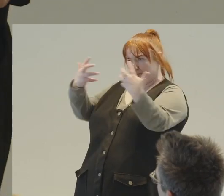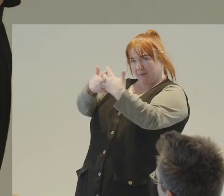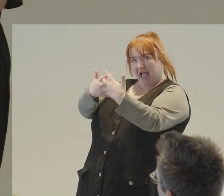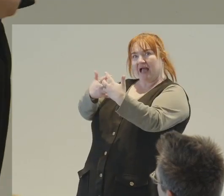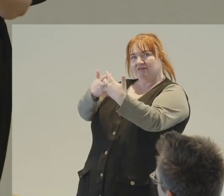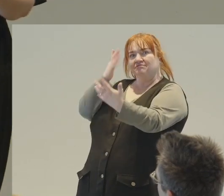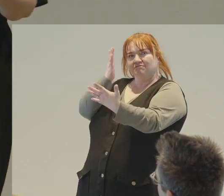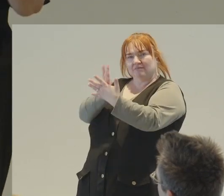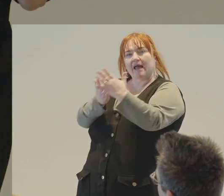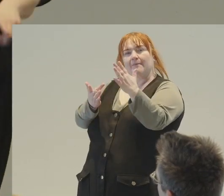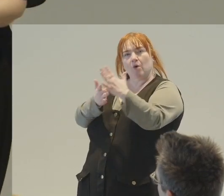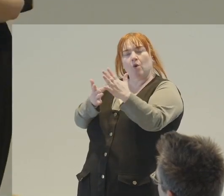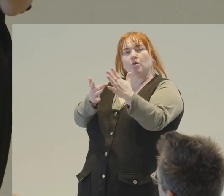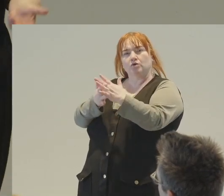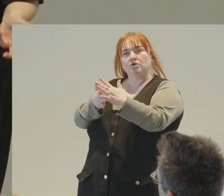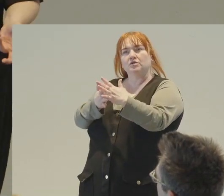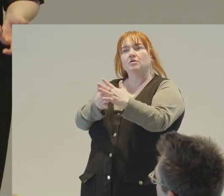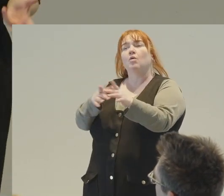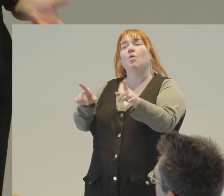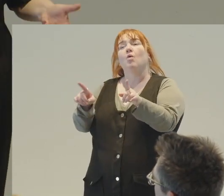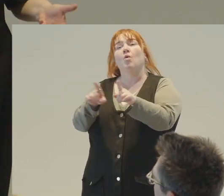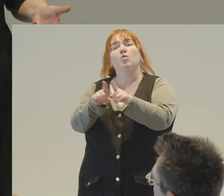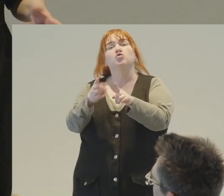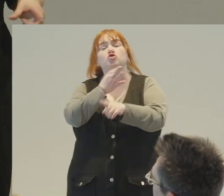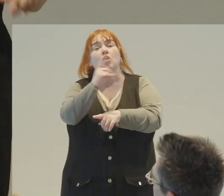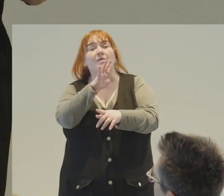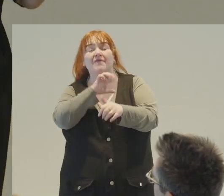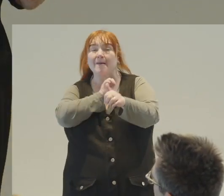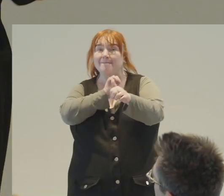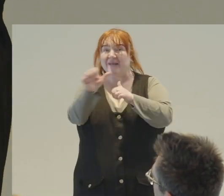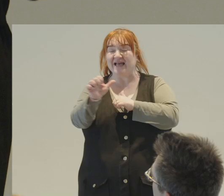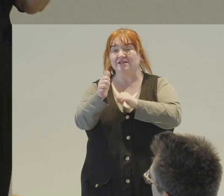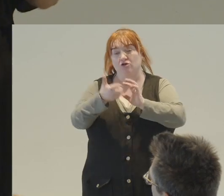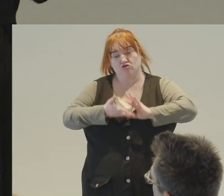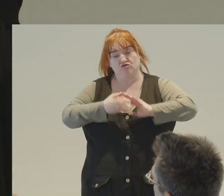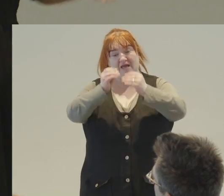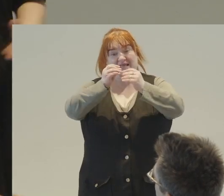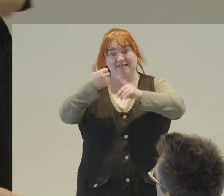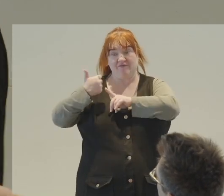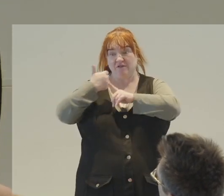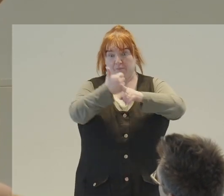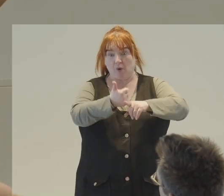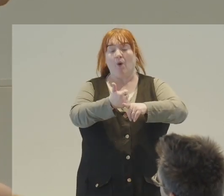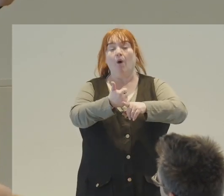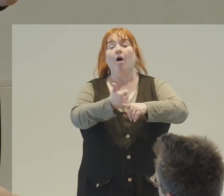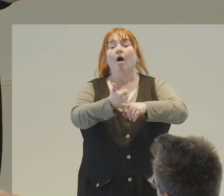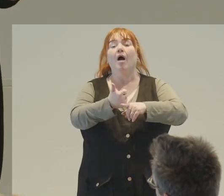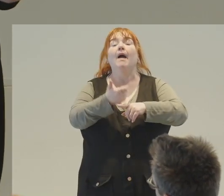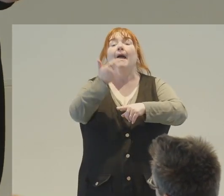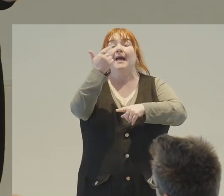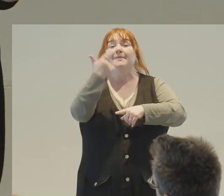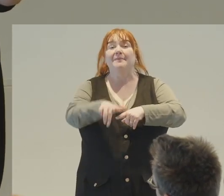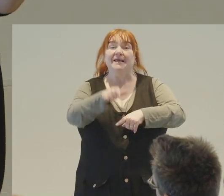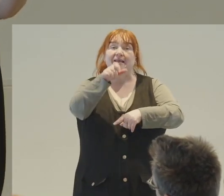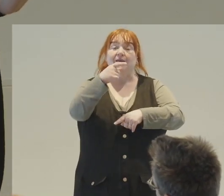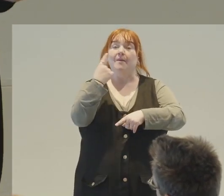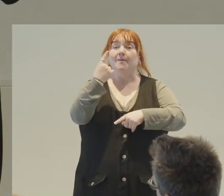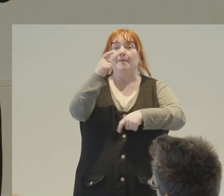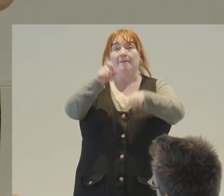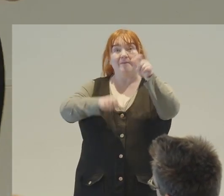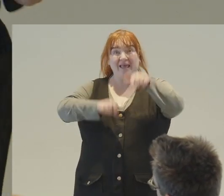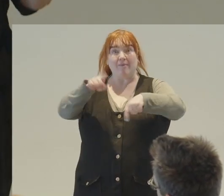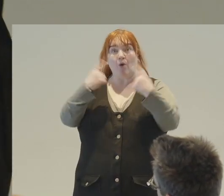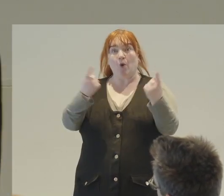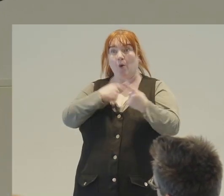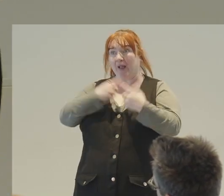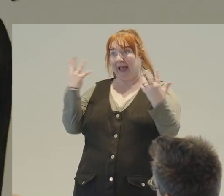that. And actually some of the best creative support that I've seen has been people who are able to match that energy and go,